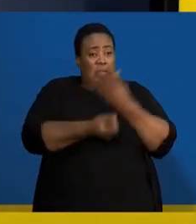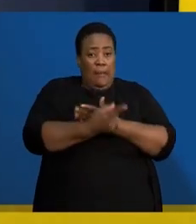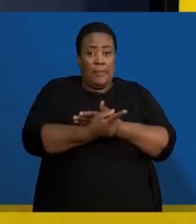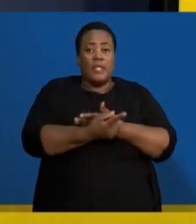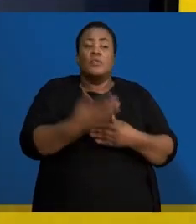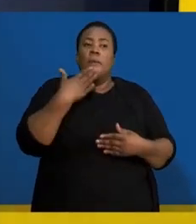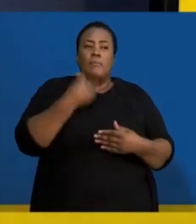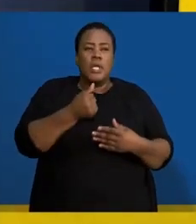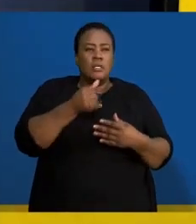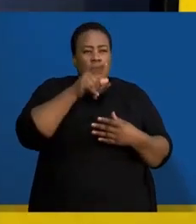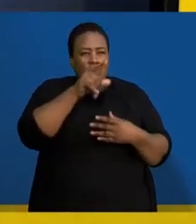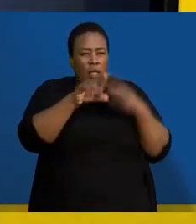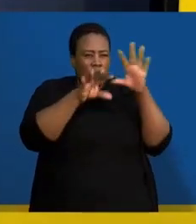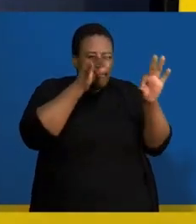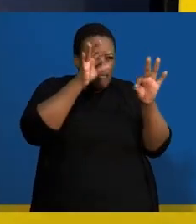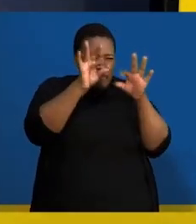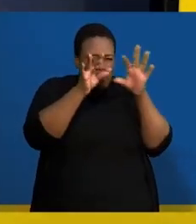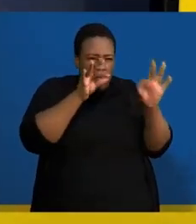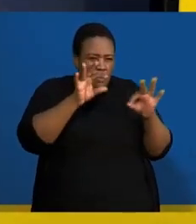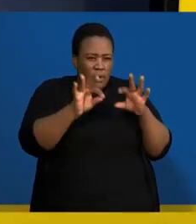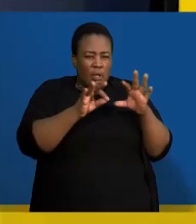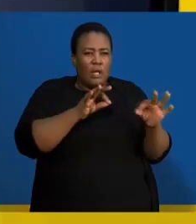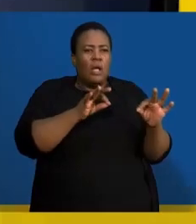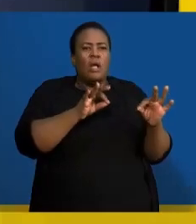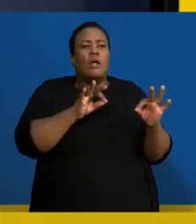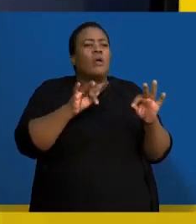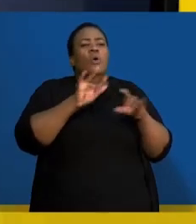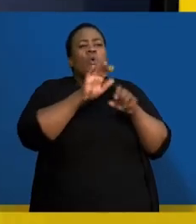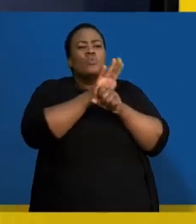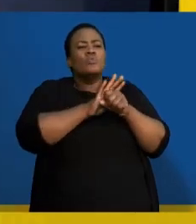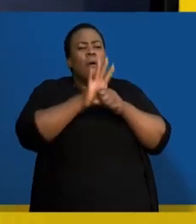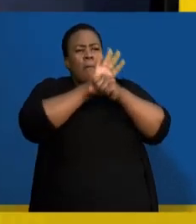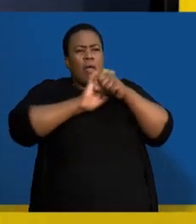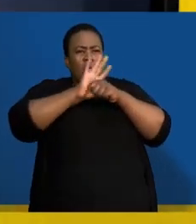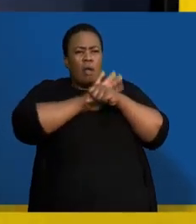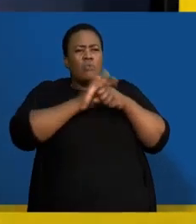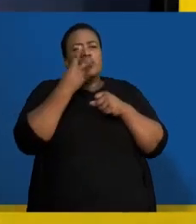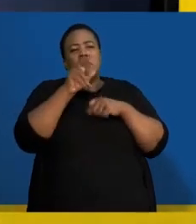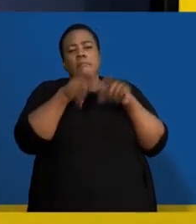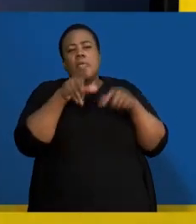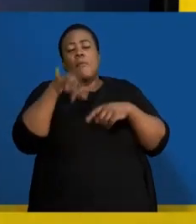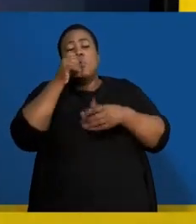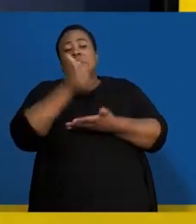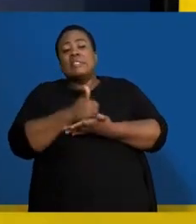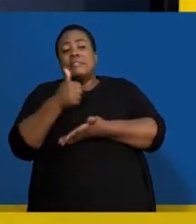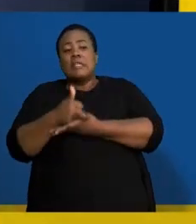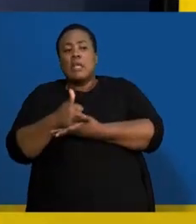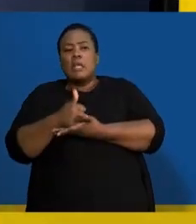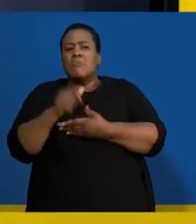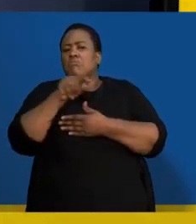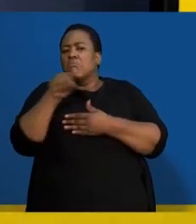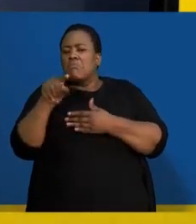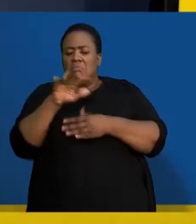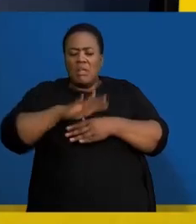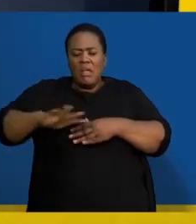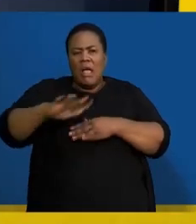please look for all those things. You look at the surroundings. If you see people sitting, what are their surroundings? Because those things